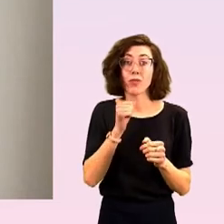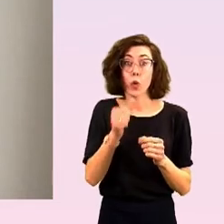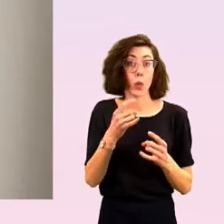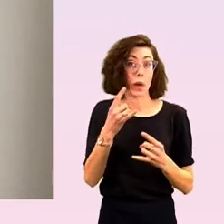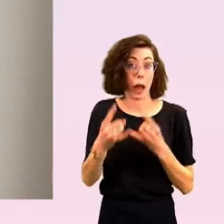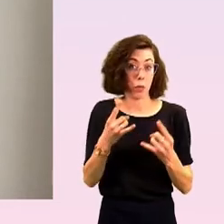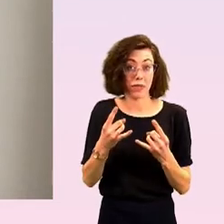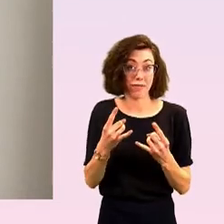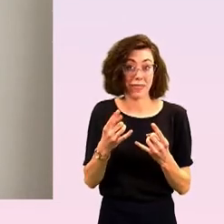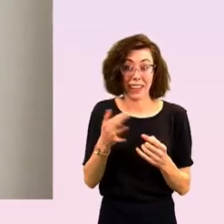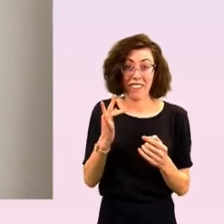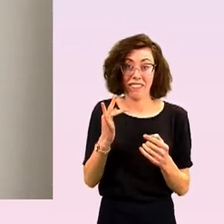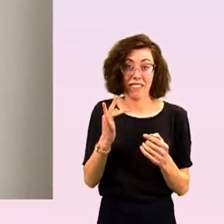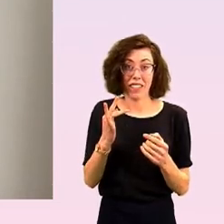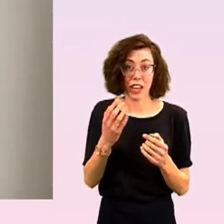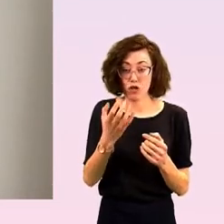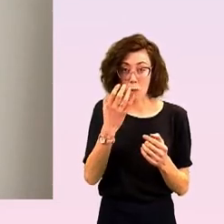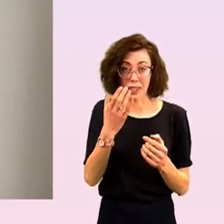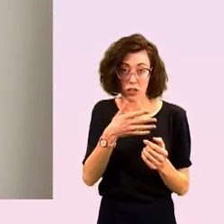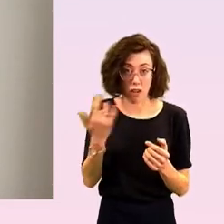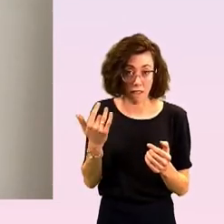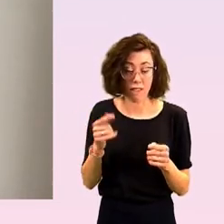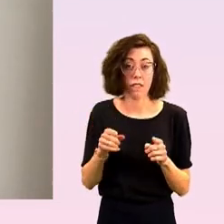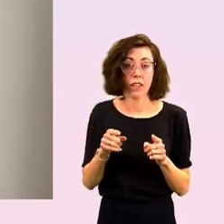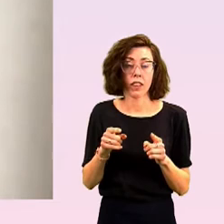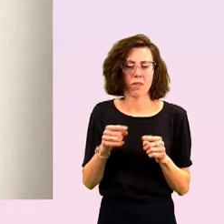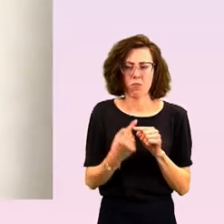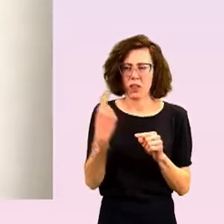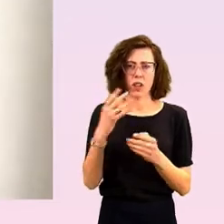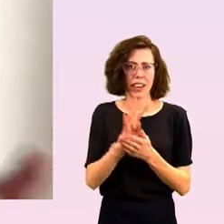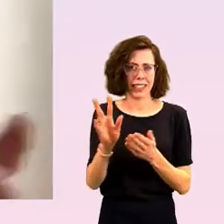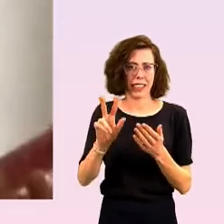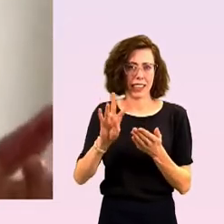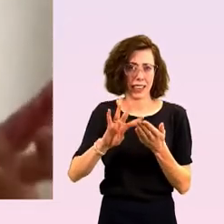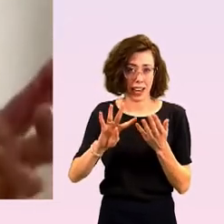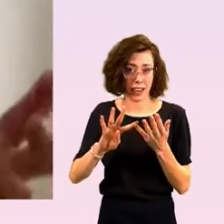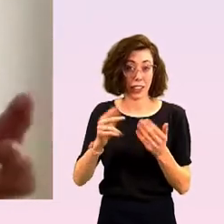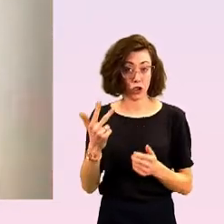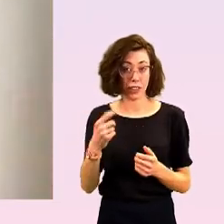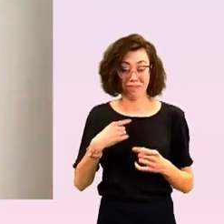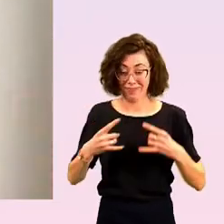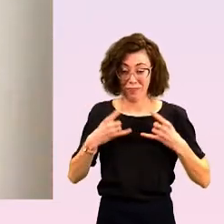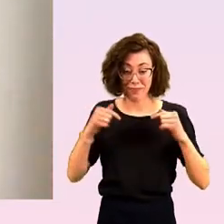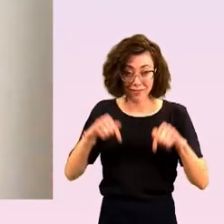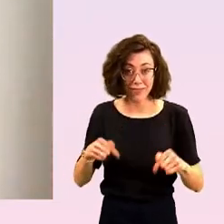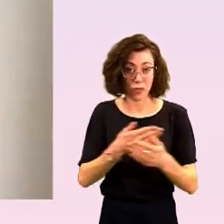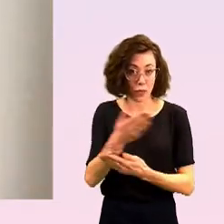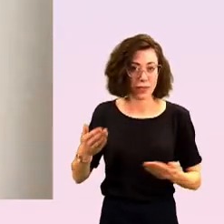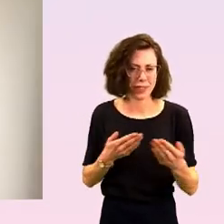before decriminalisation in 1993. But I'm delighted to be part of this conversation. It's really important.